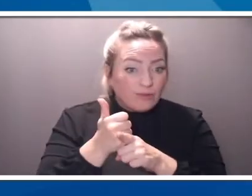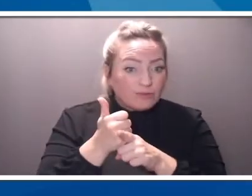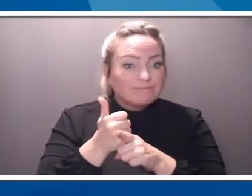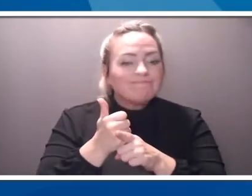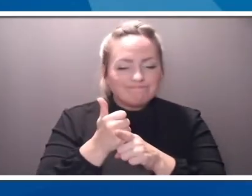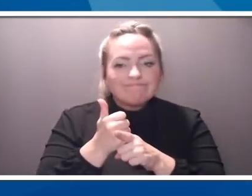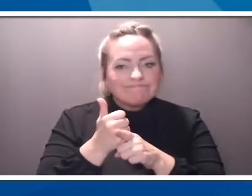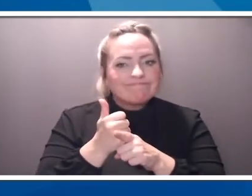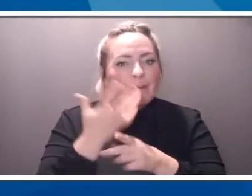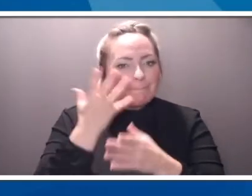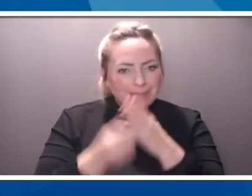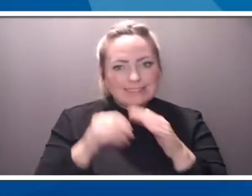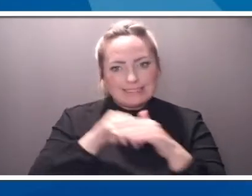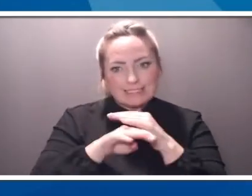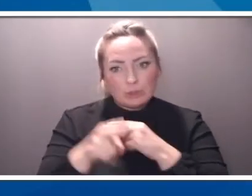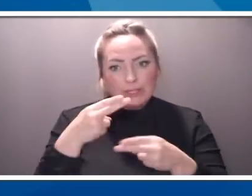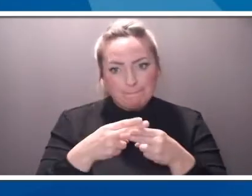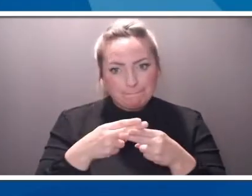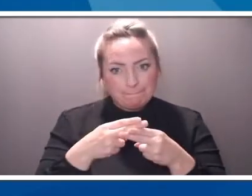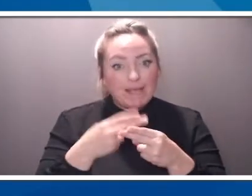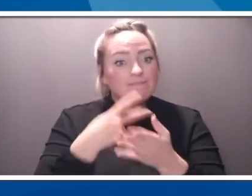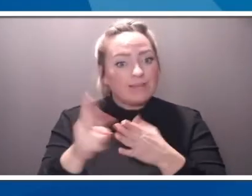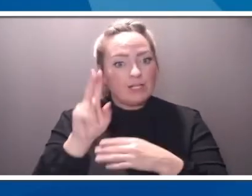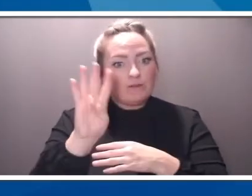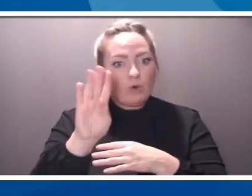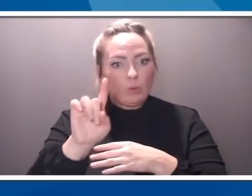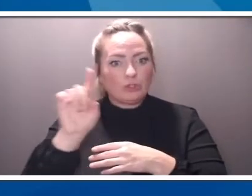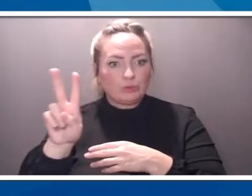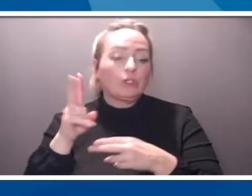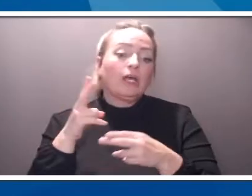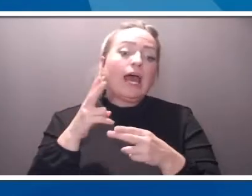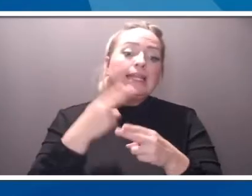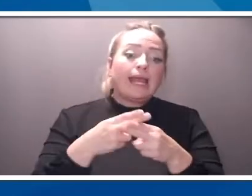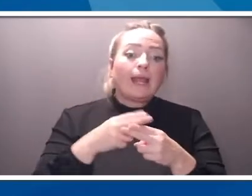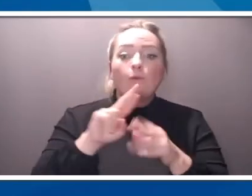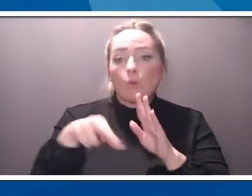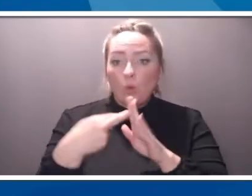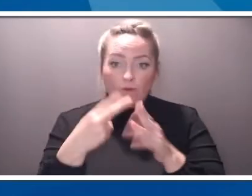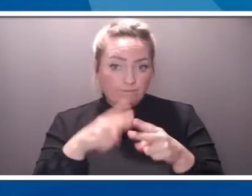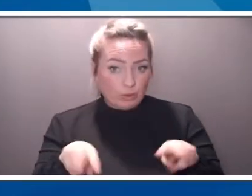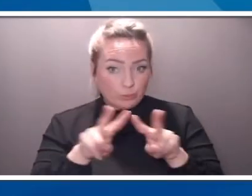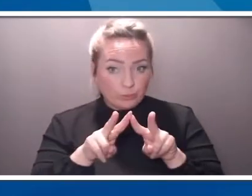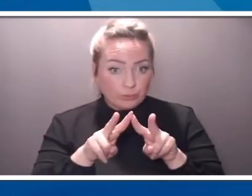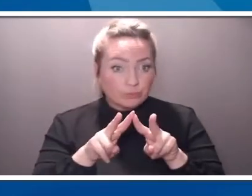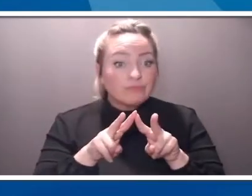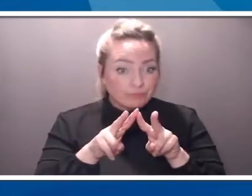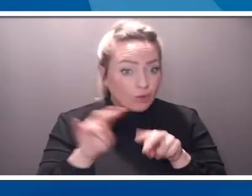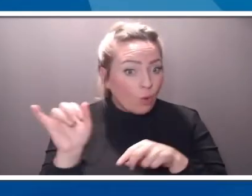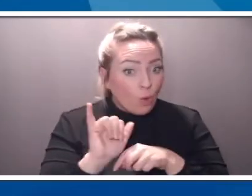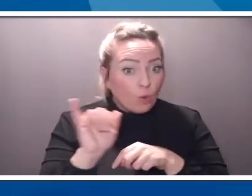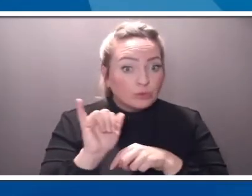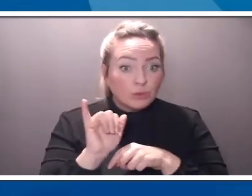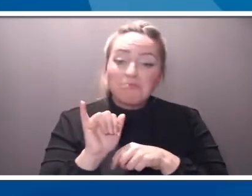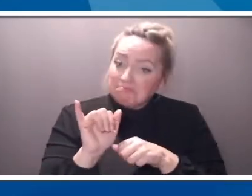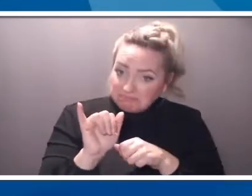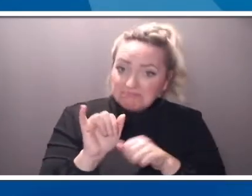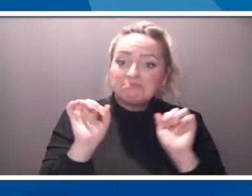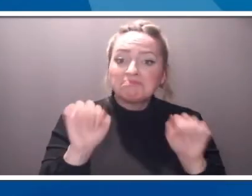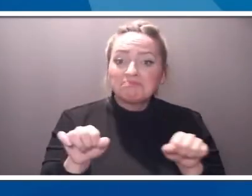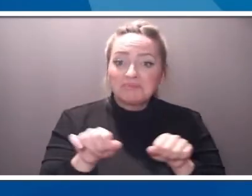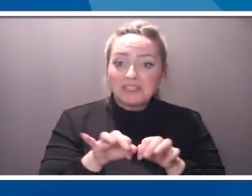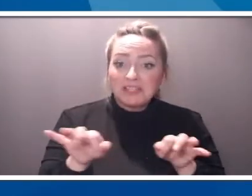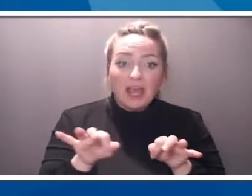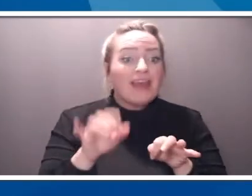link itself lacks an accessible name and fails 412 name role value. And then